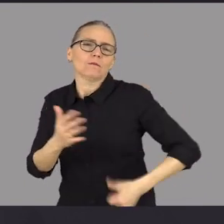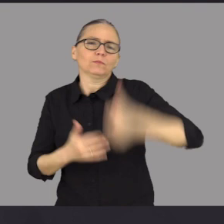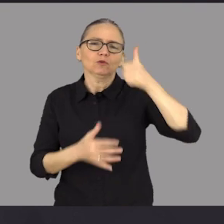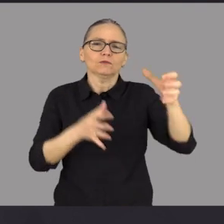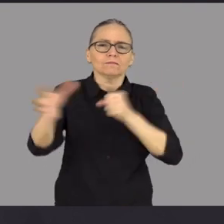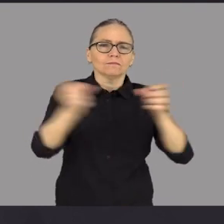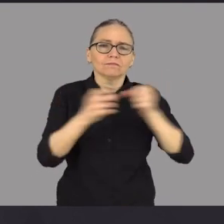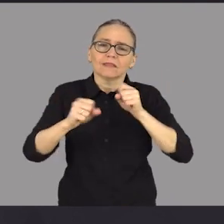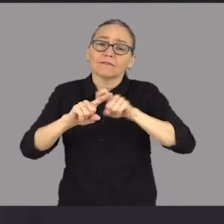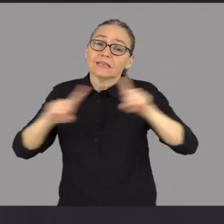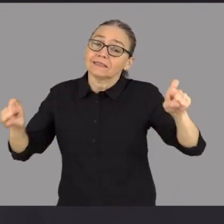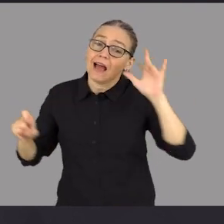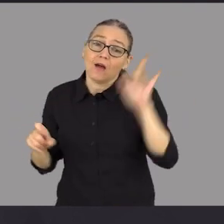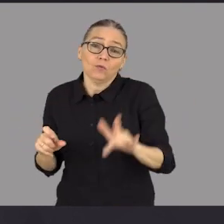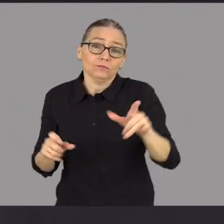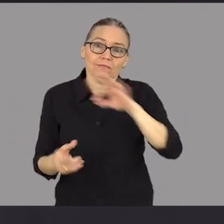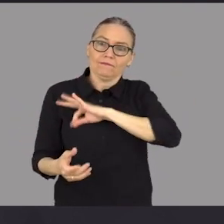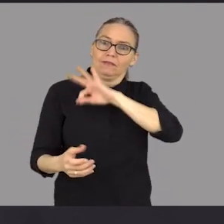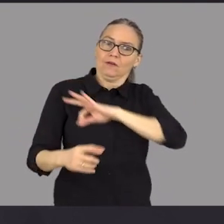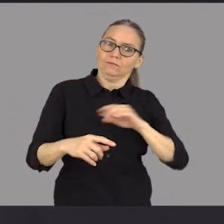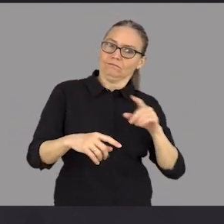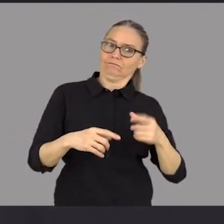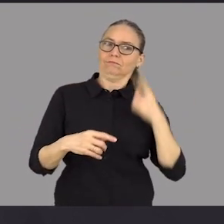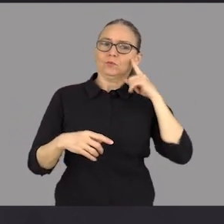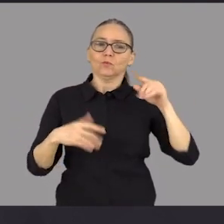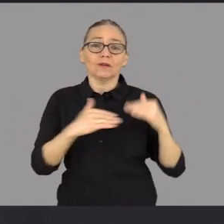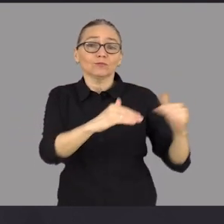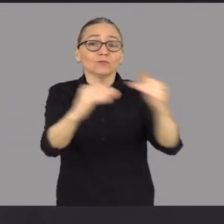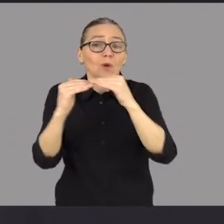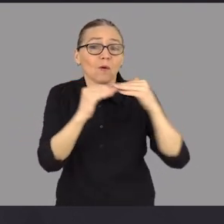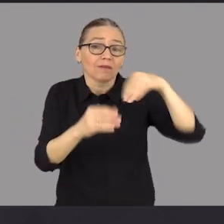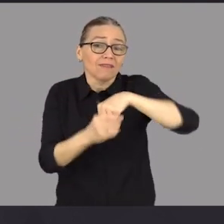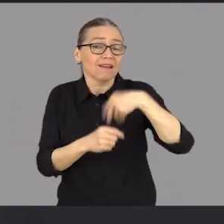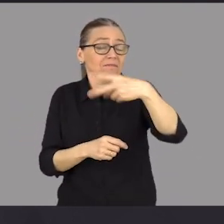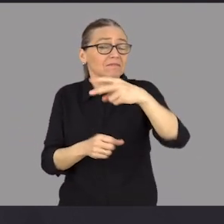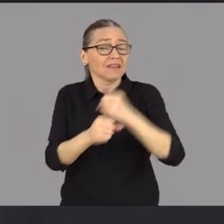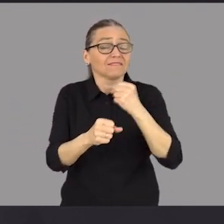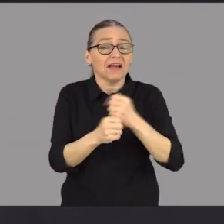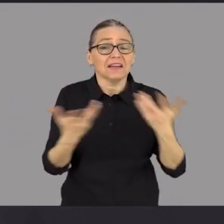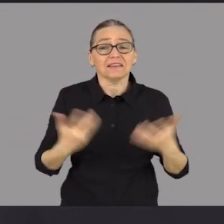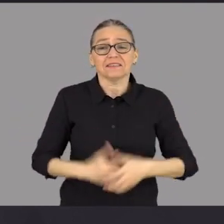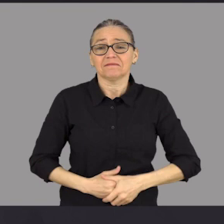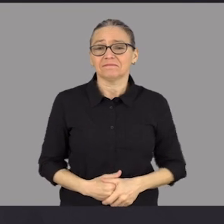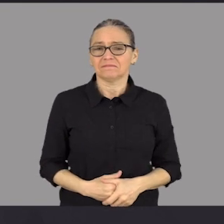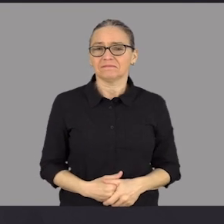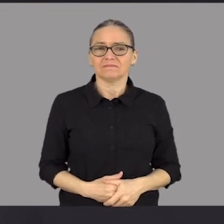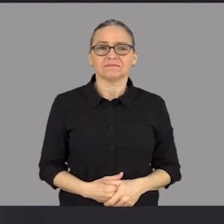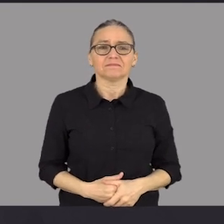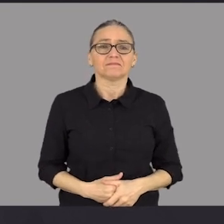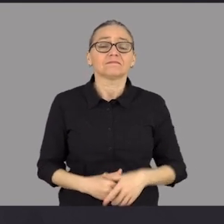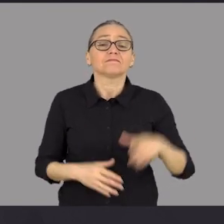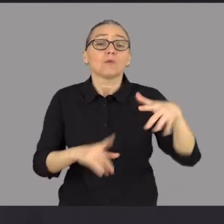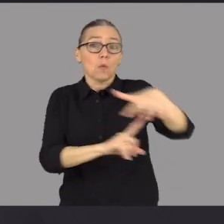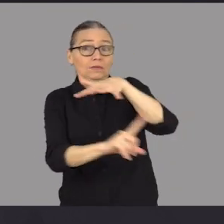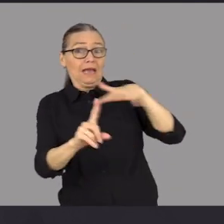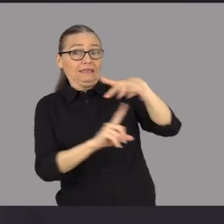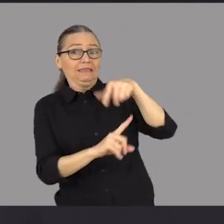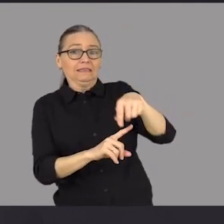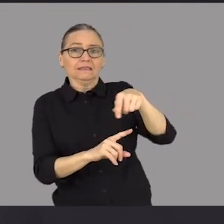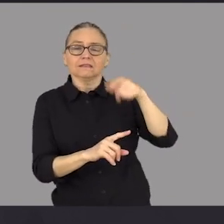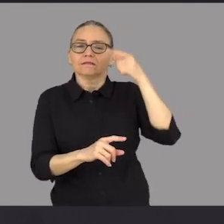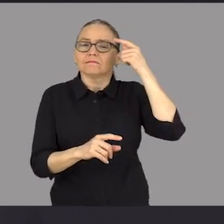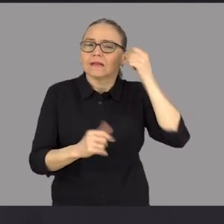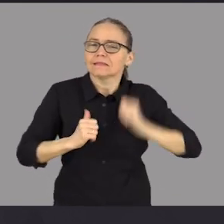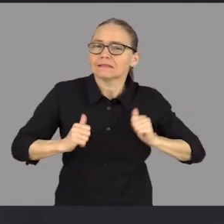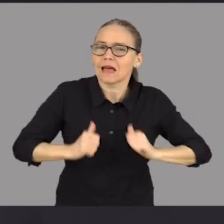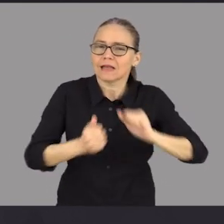To achieve this level of impact, it is clear that organizations need to plan how to make their workplaces more